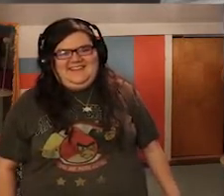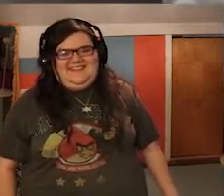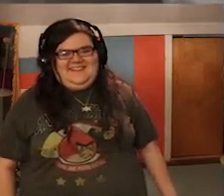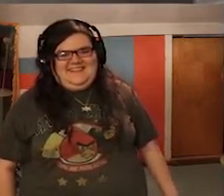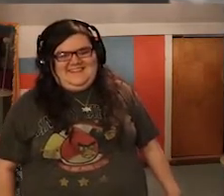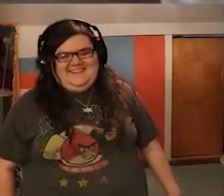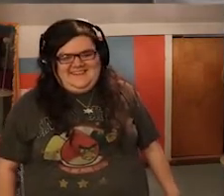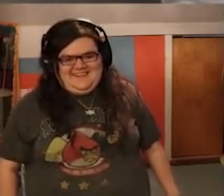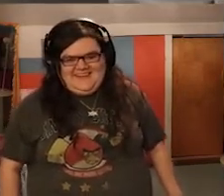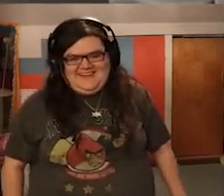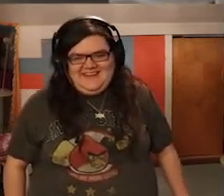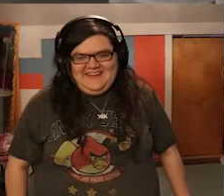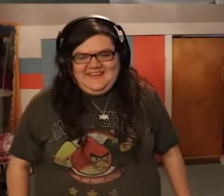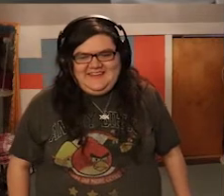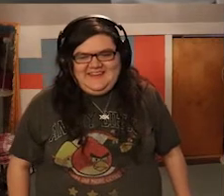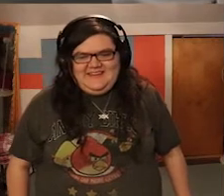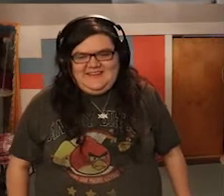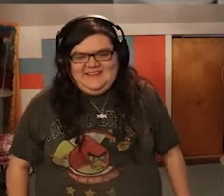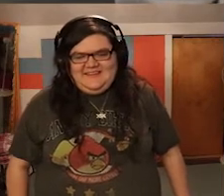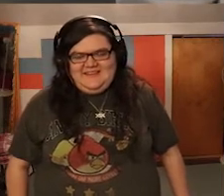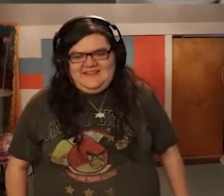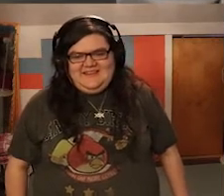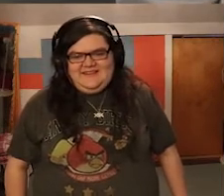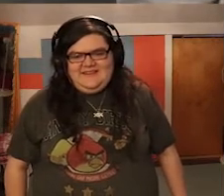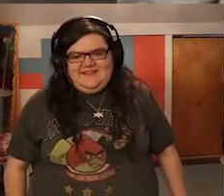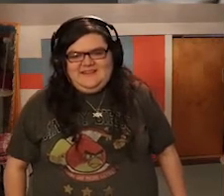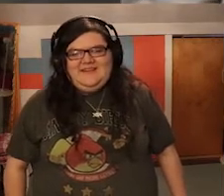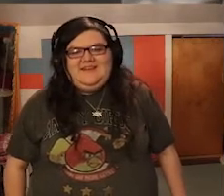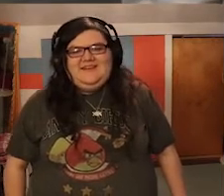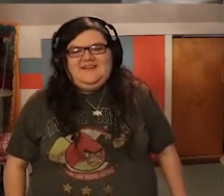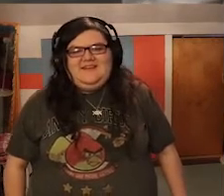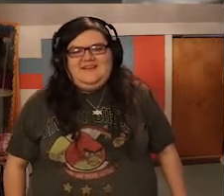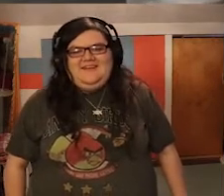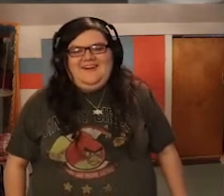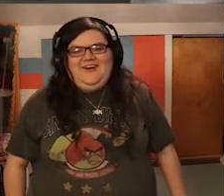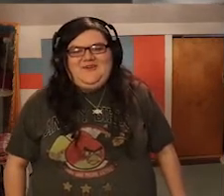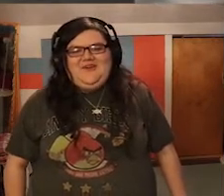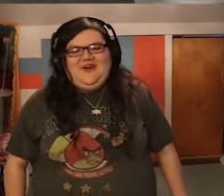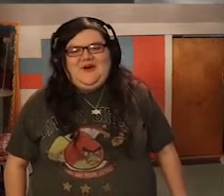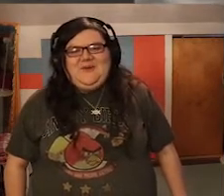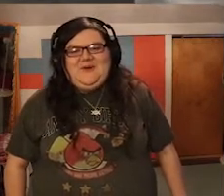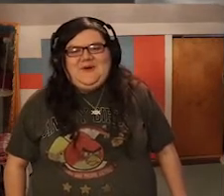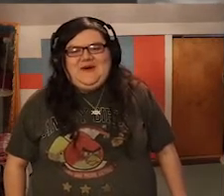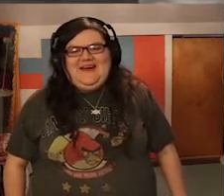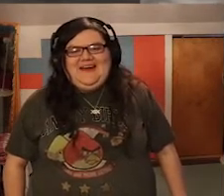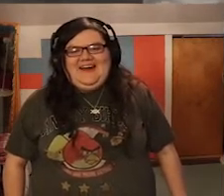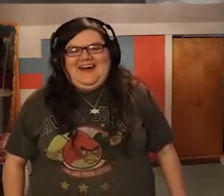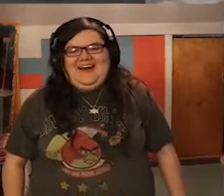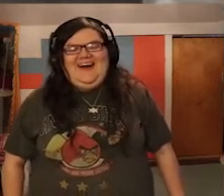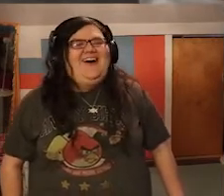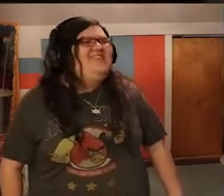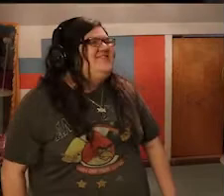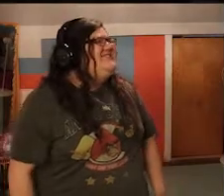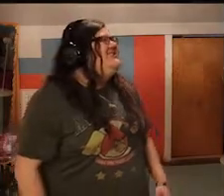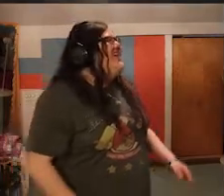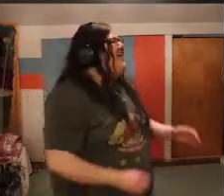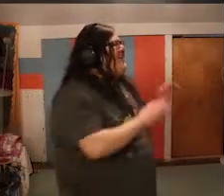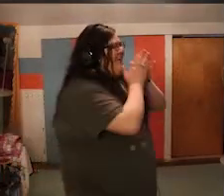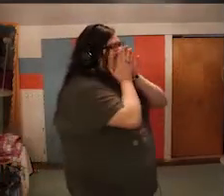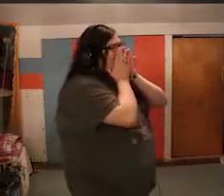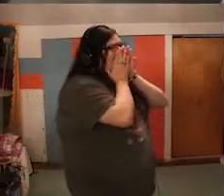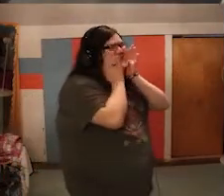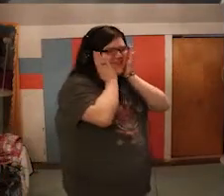it. Yeah, did you buy nail varnish remover? Oh no. Oh I think you